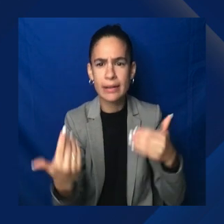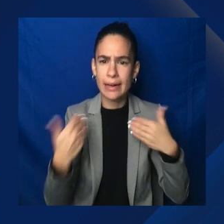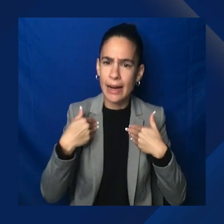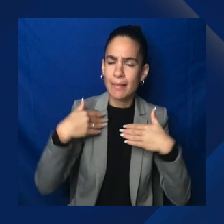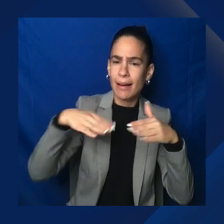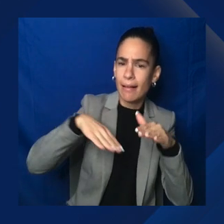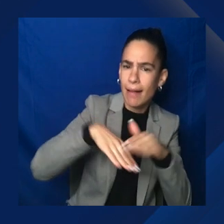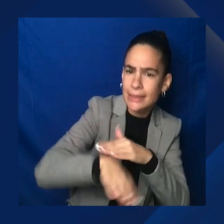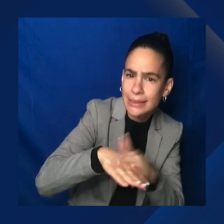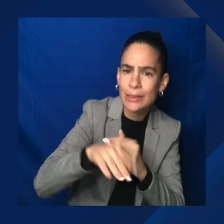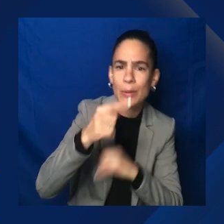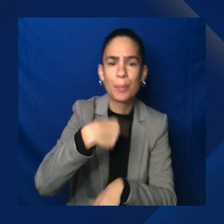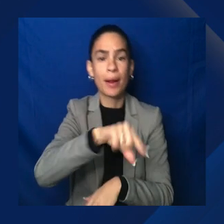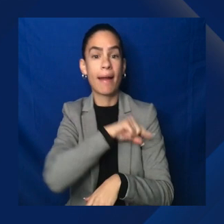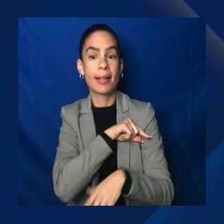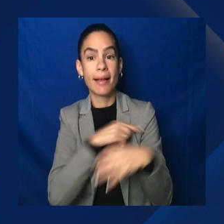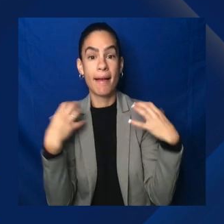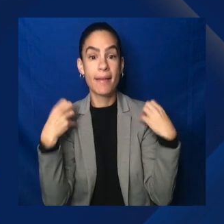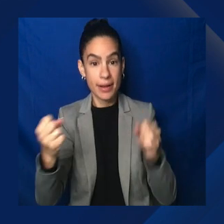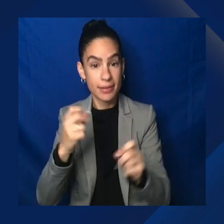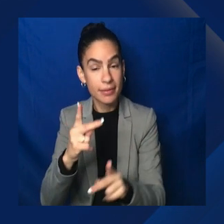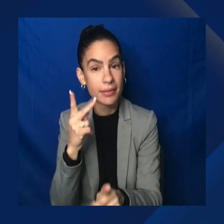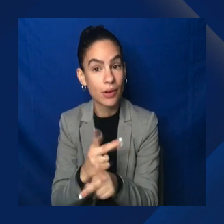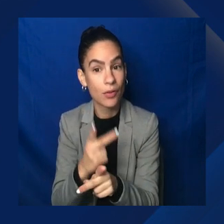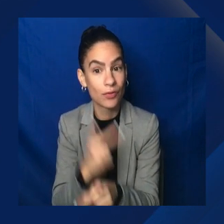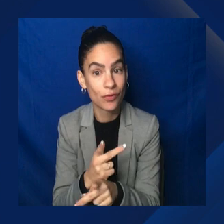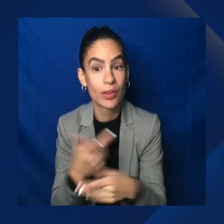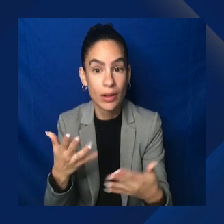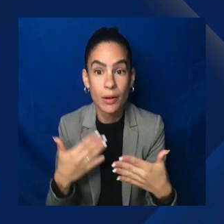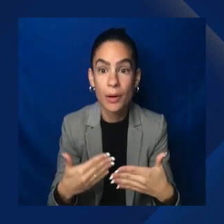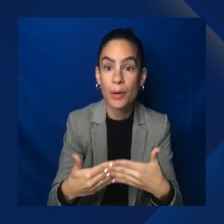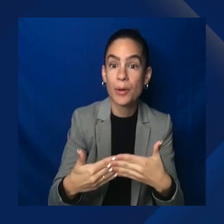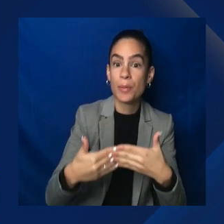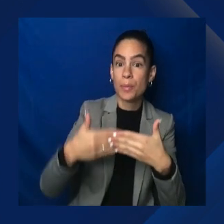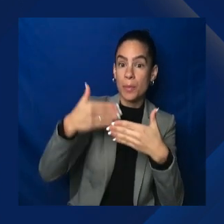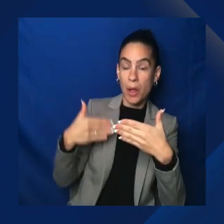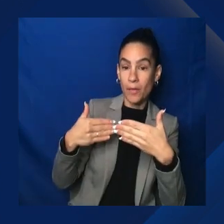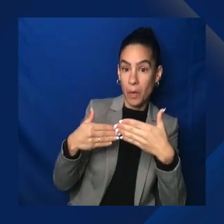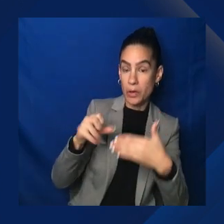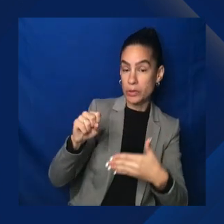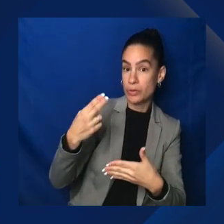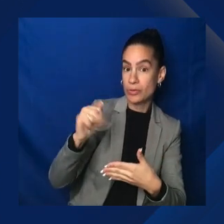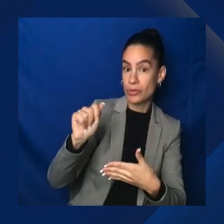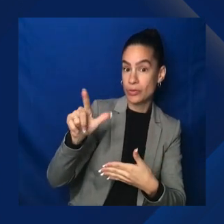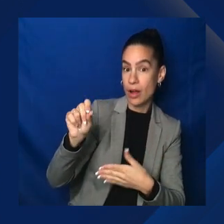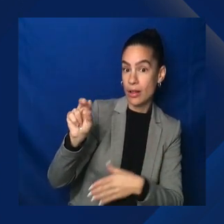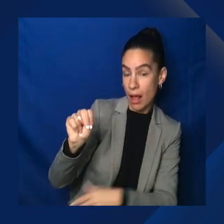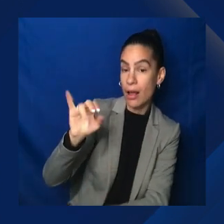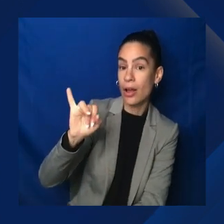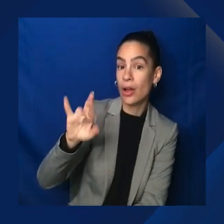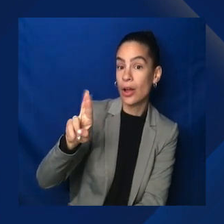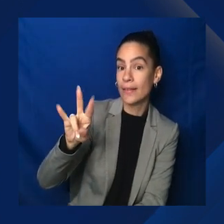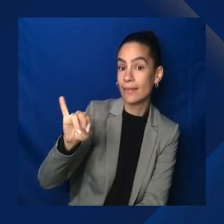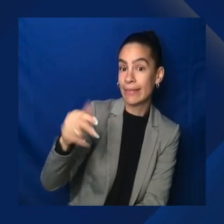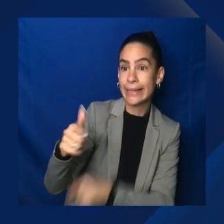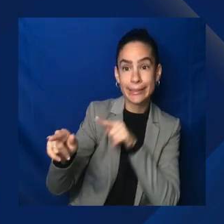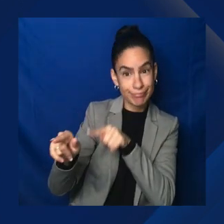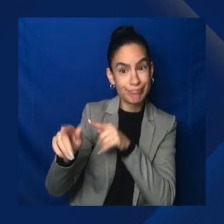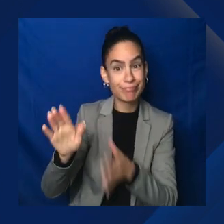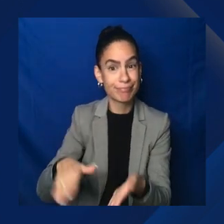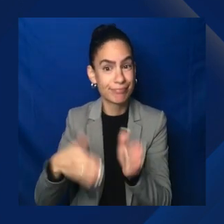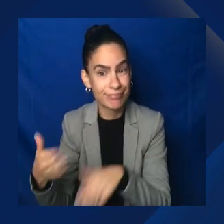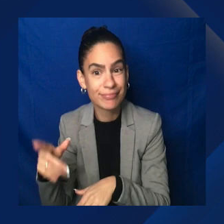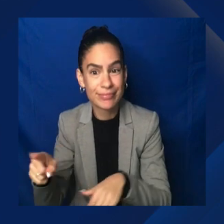Before Shalon Irving passed away after giving birth to her daughter, she wrote on her Twitter profile, "I see